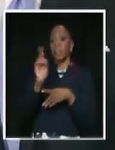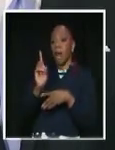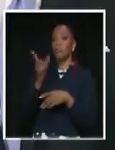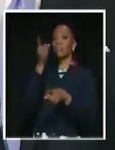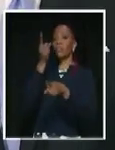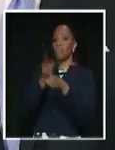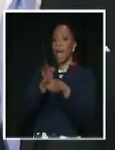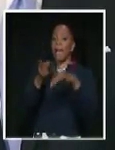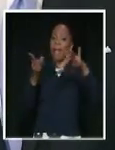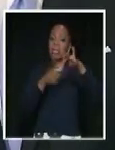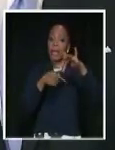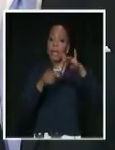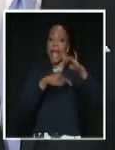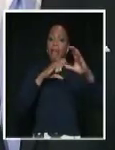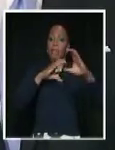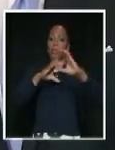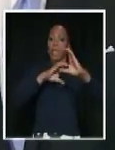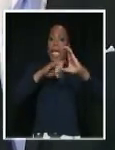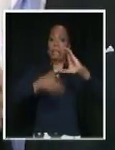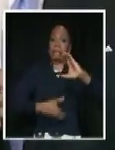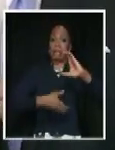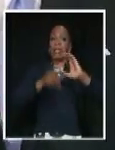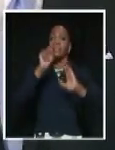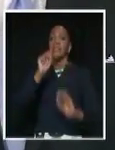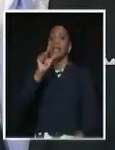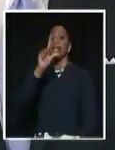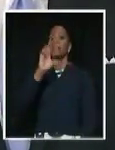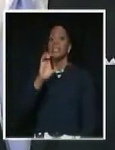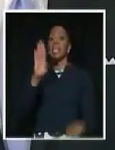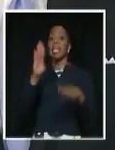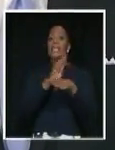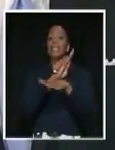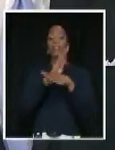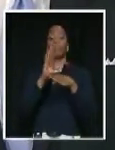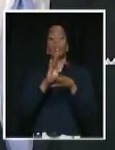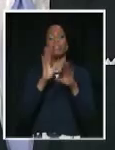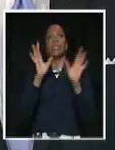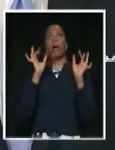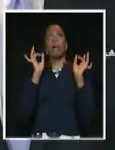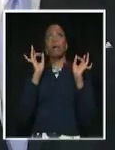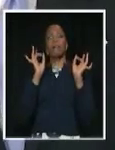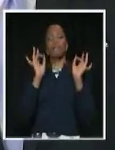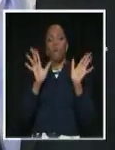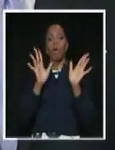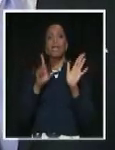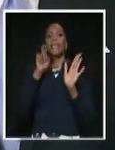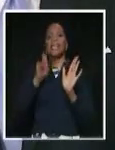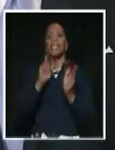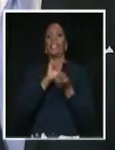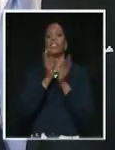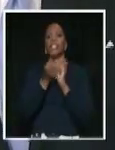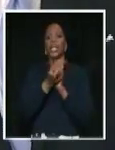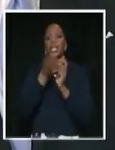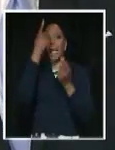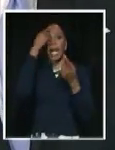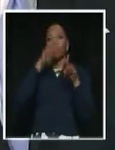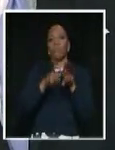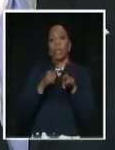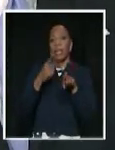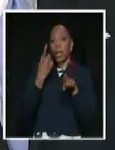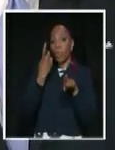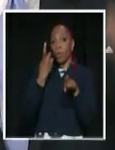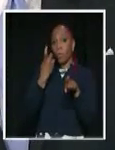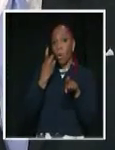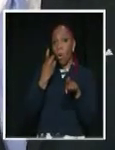The lack of communication between the TLC and the industry is extraordinary. It needs to change. I agree with them on one other thing. Right